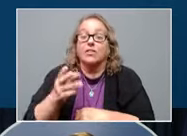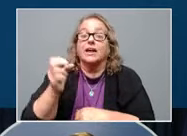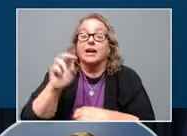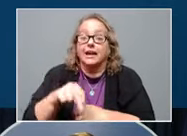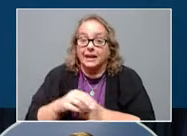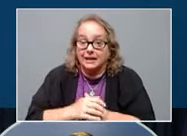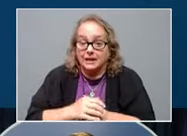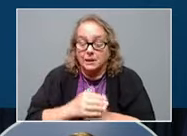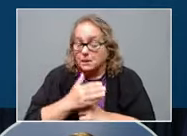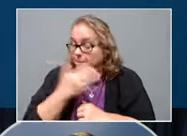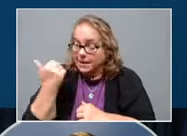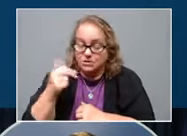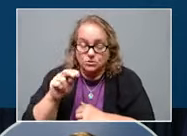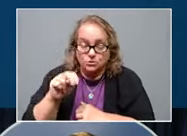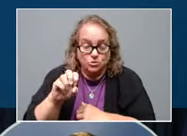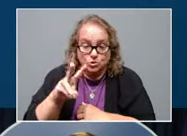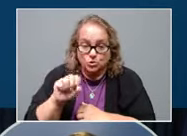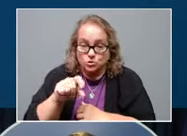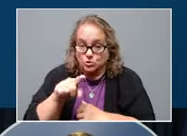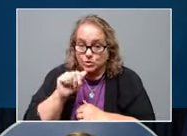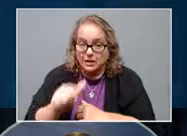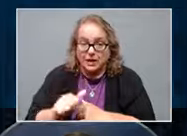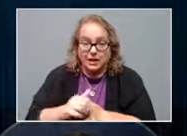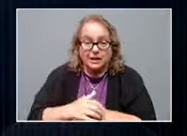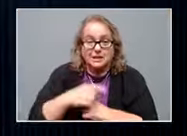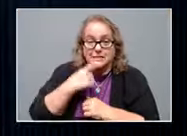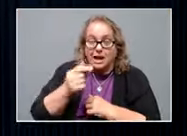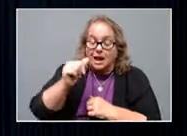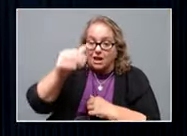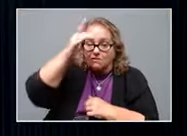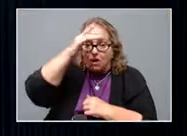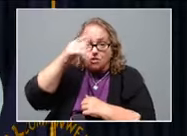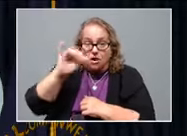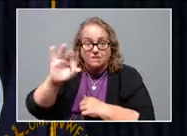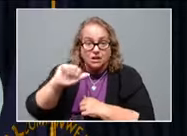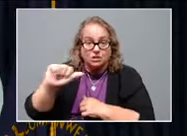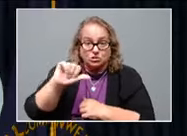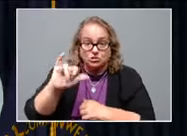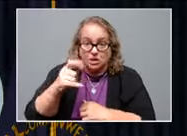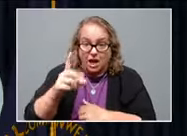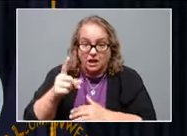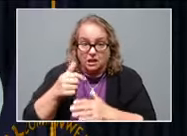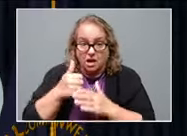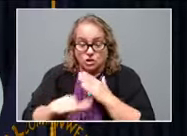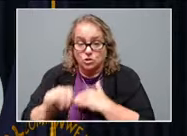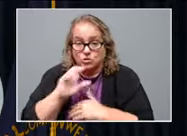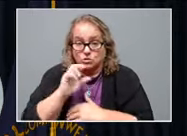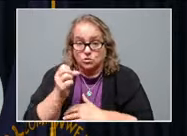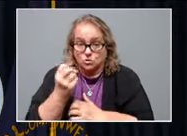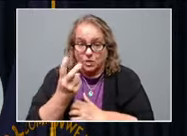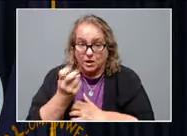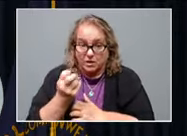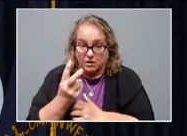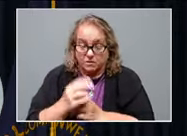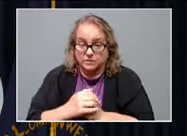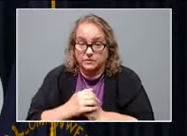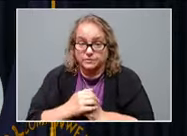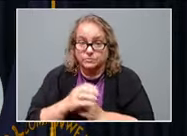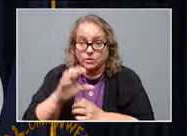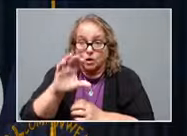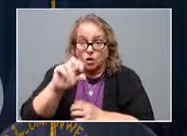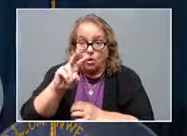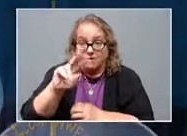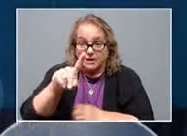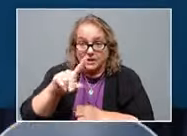news that you could tell dad of a child under 12, COVID vaccine